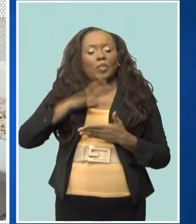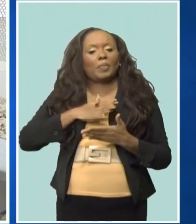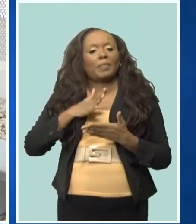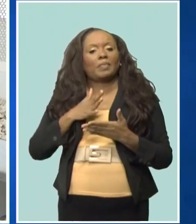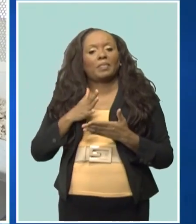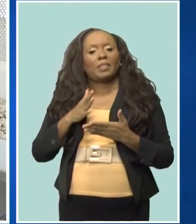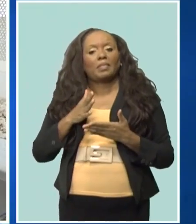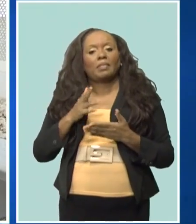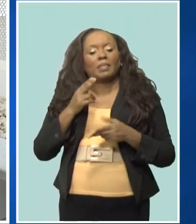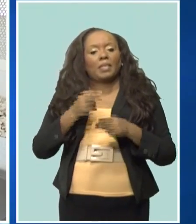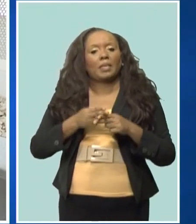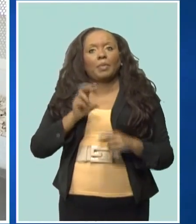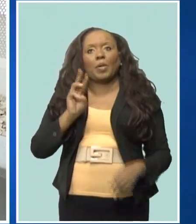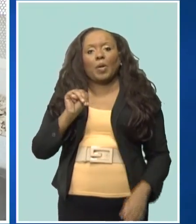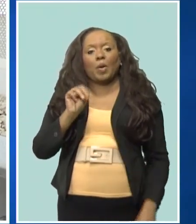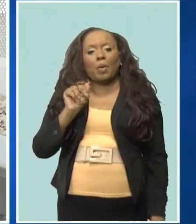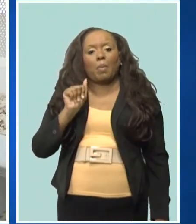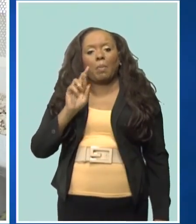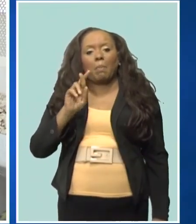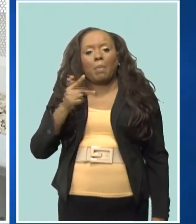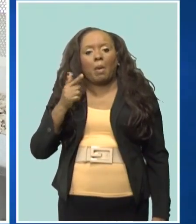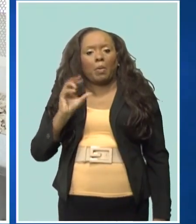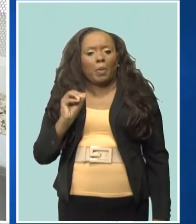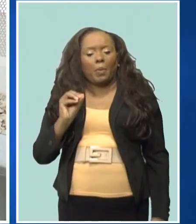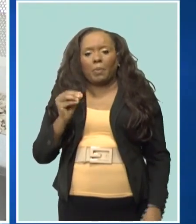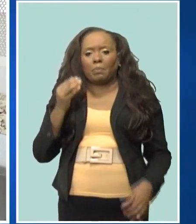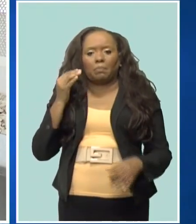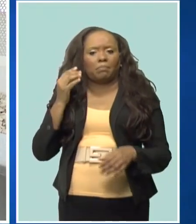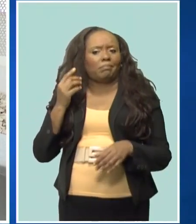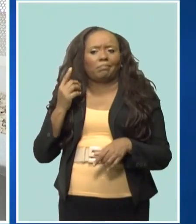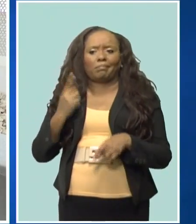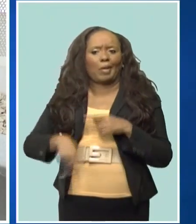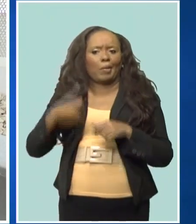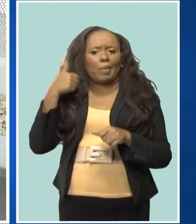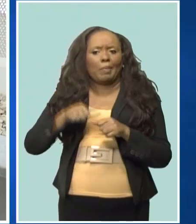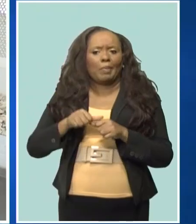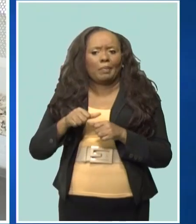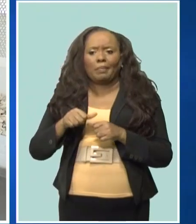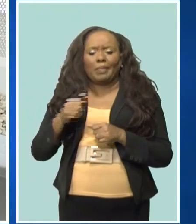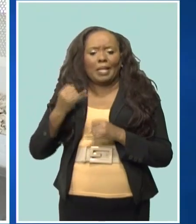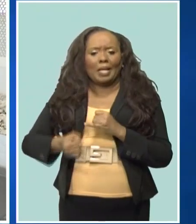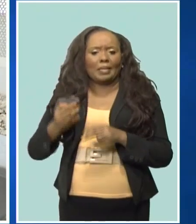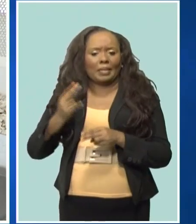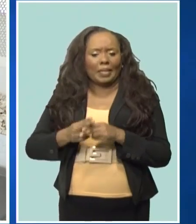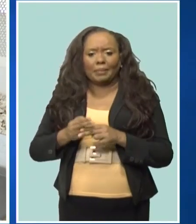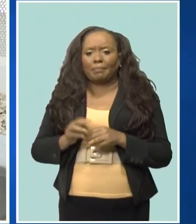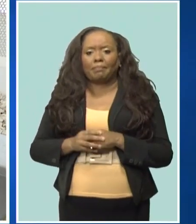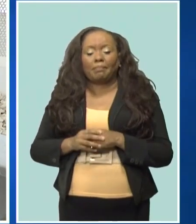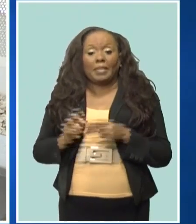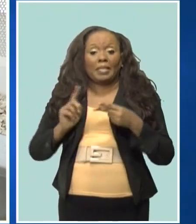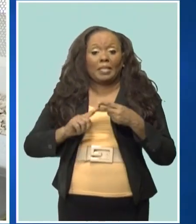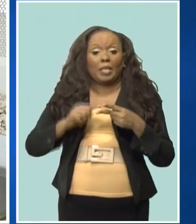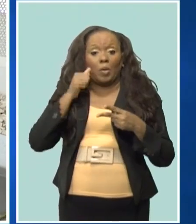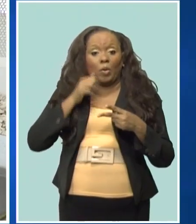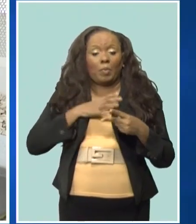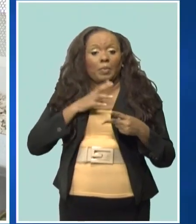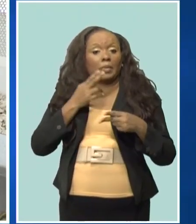Margot. I can't remember her last name right now. And the second lady, her name is Shirley. And the two of